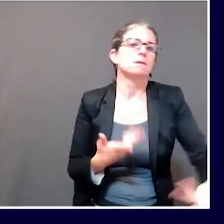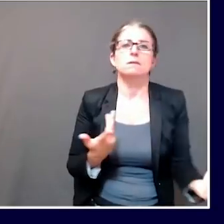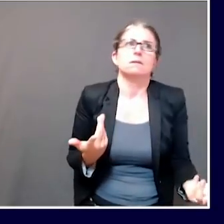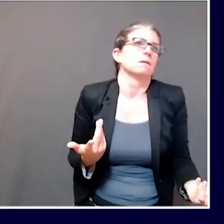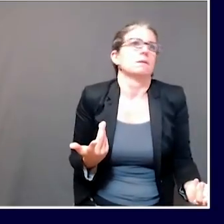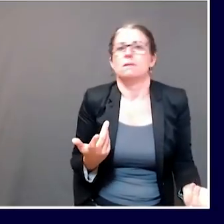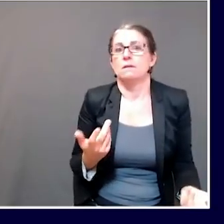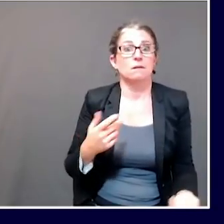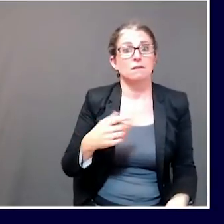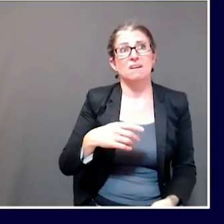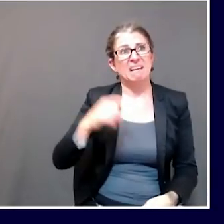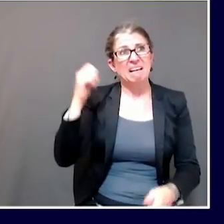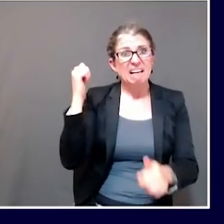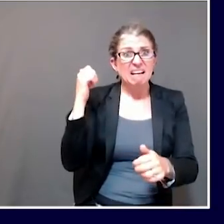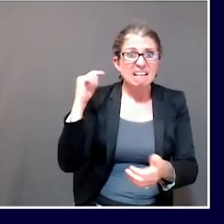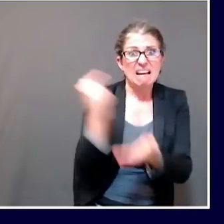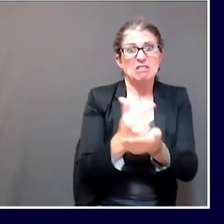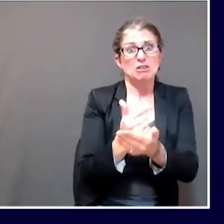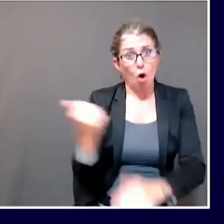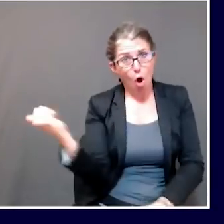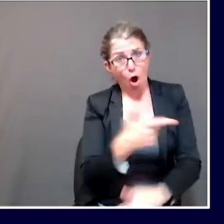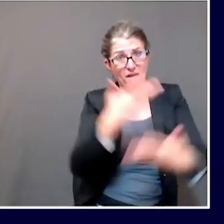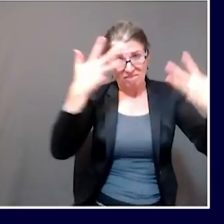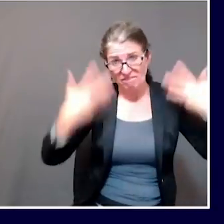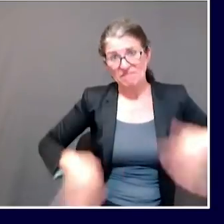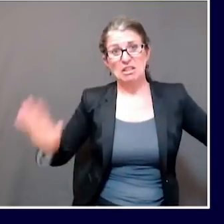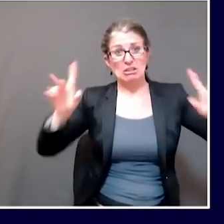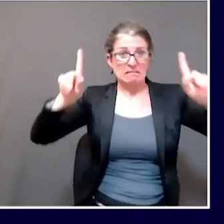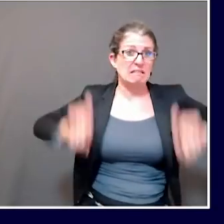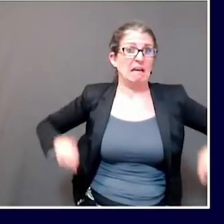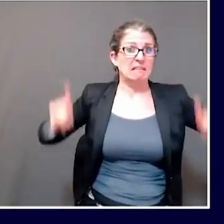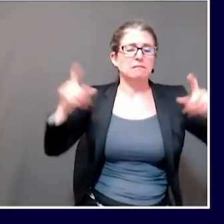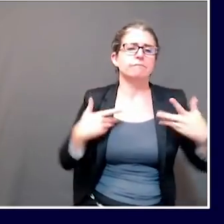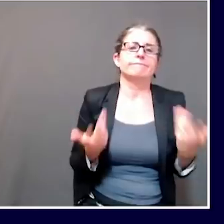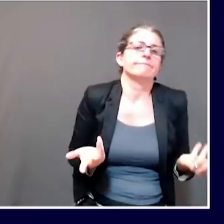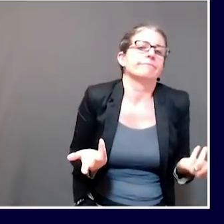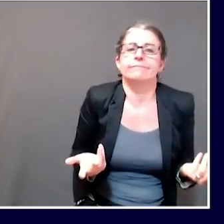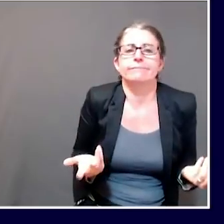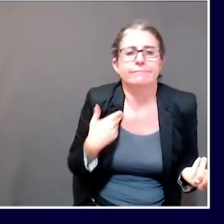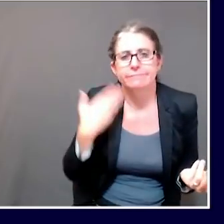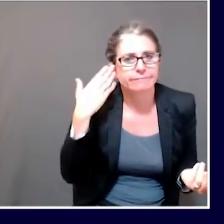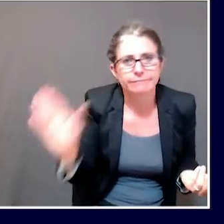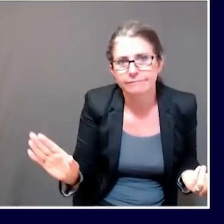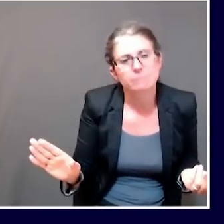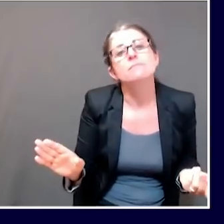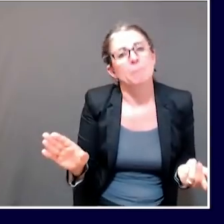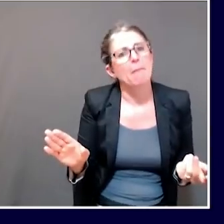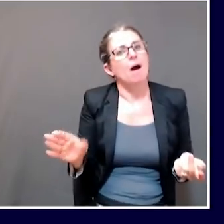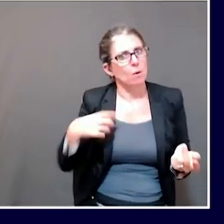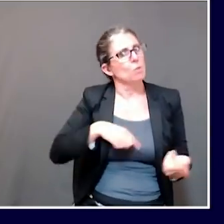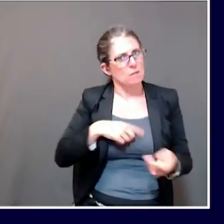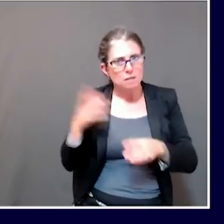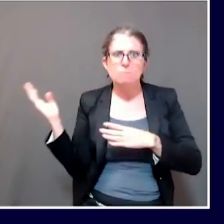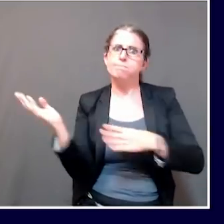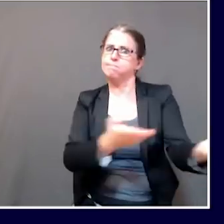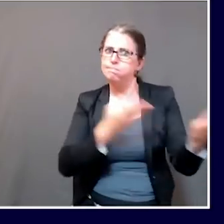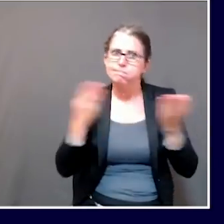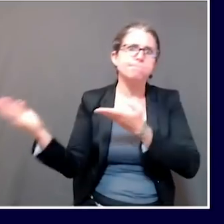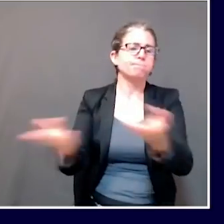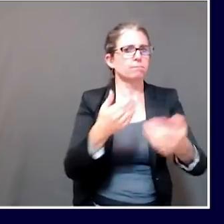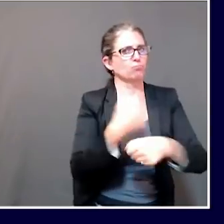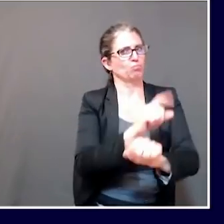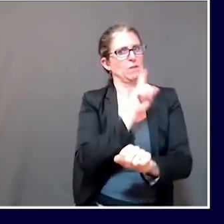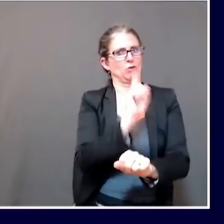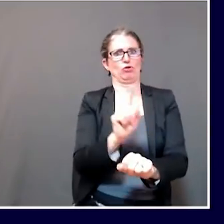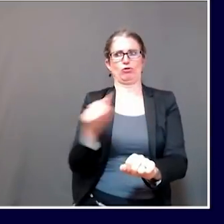that each and every one of them is absolutely tested. I don't know that representation or claim could ever